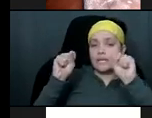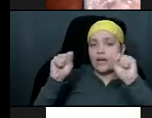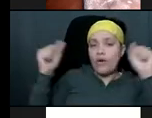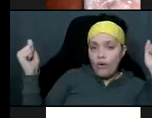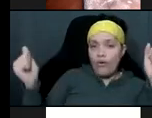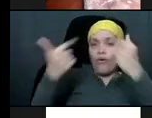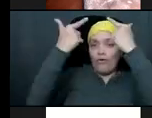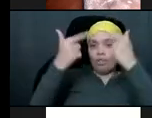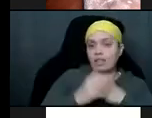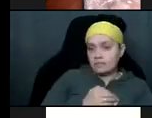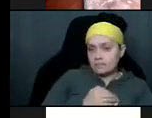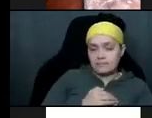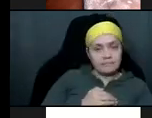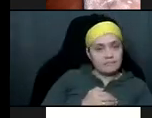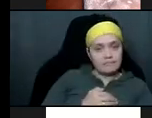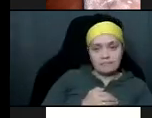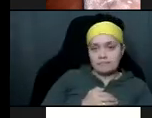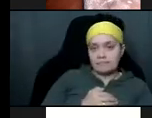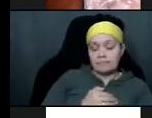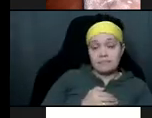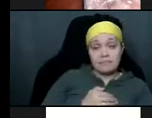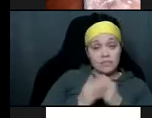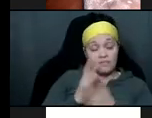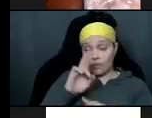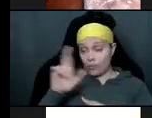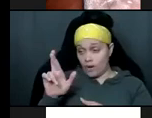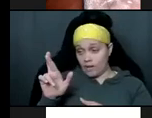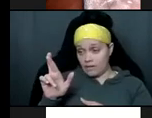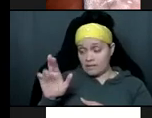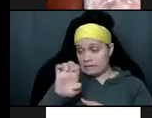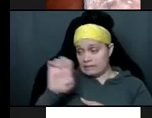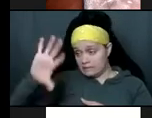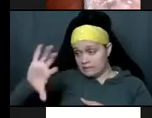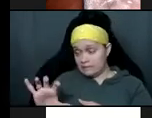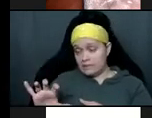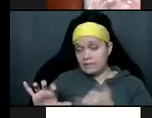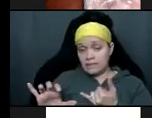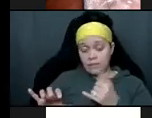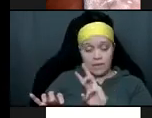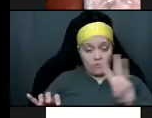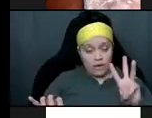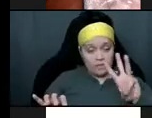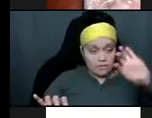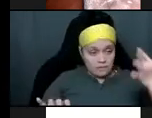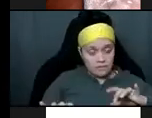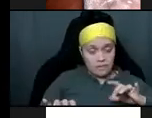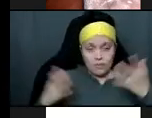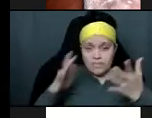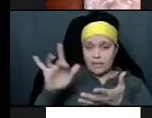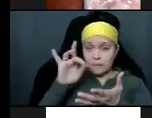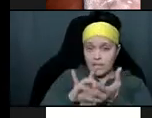it. We have the right side, east side. Now we're adding Perth, the west side. What's in the middle?